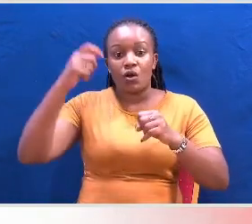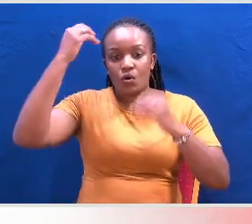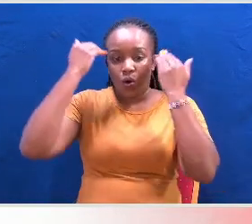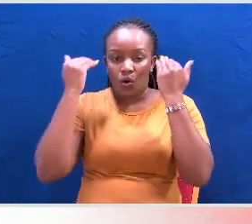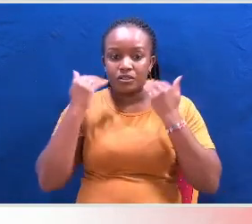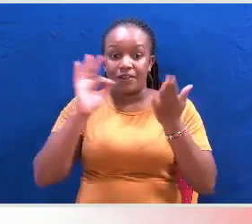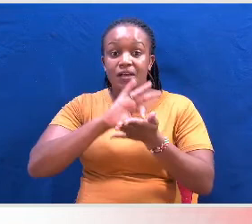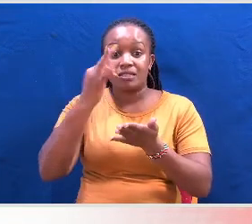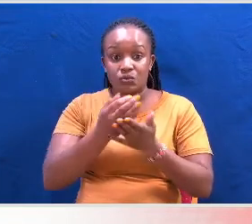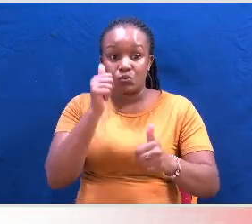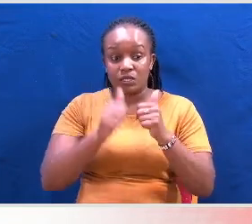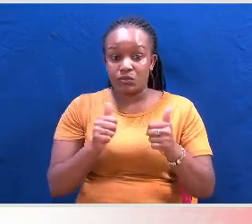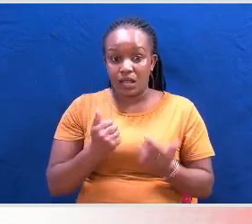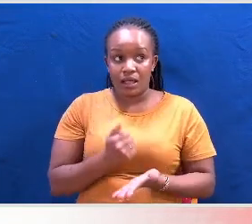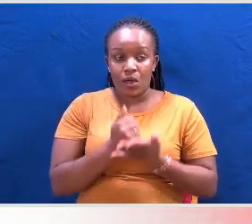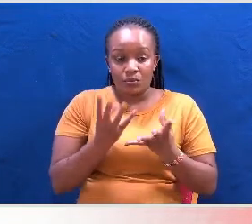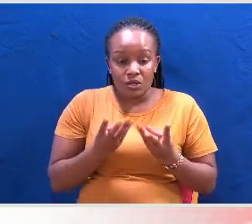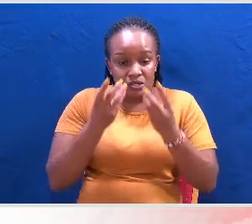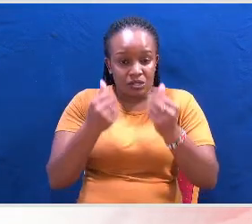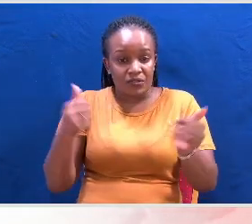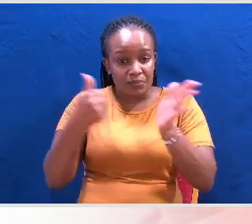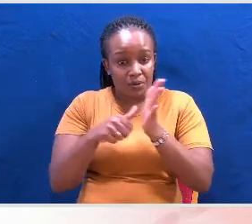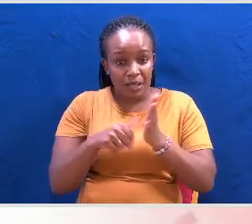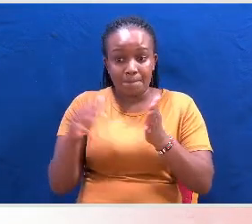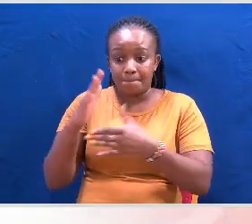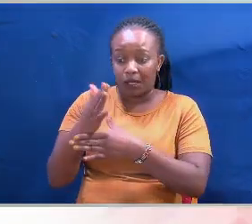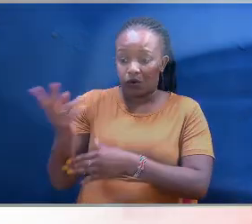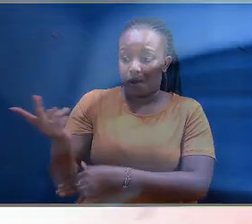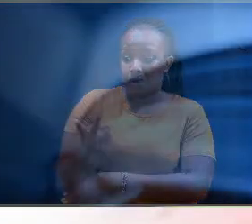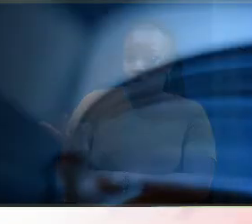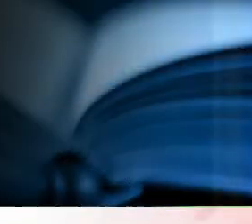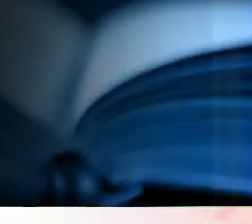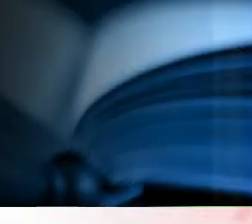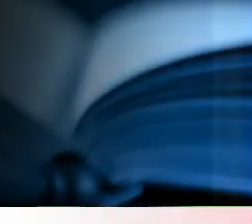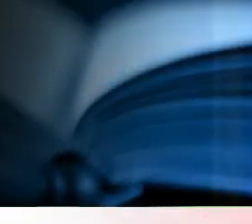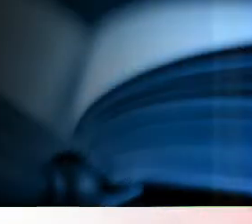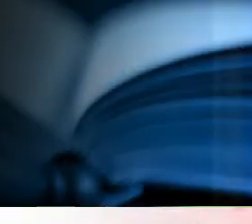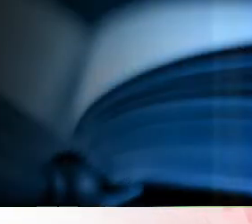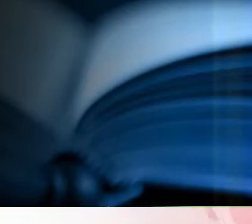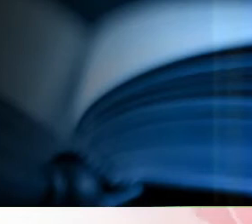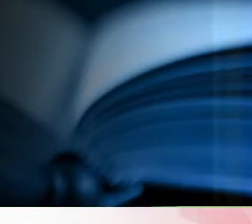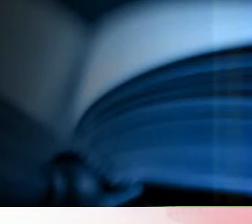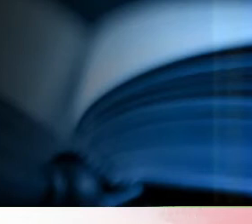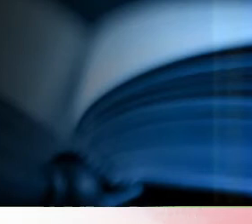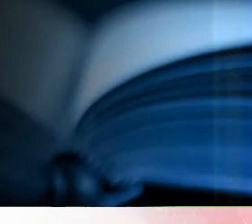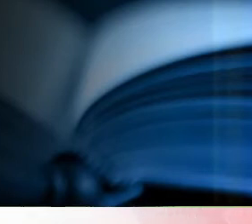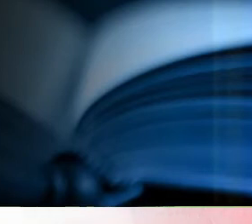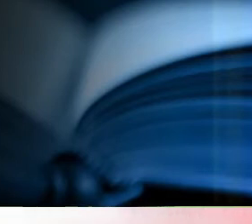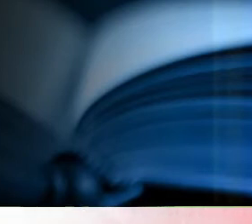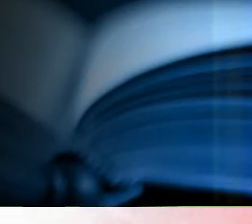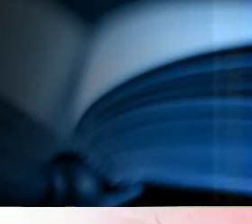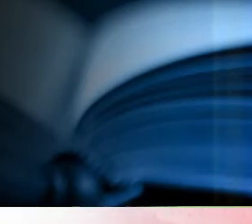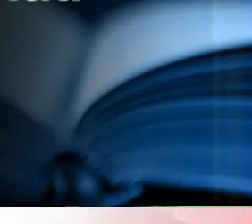will help solve the long-standing feud between the two. According to Article 173 of the Constitution, the Chief Registrar